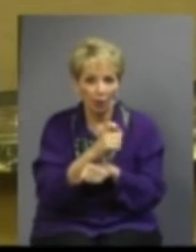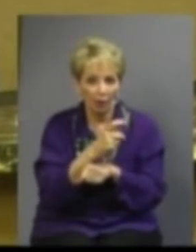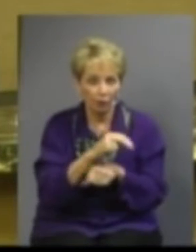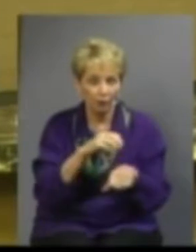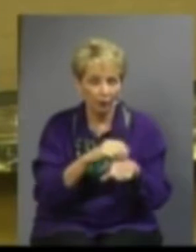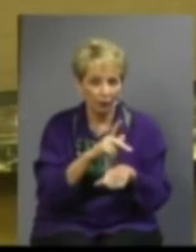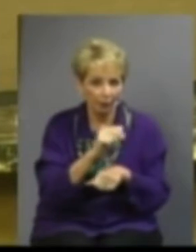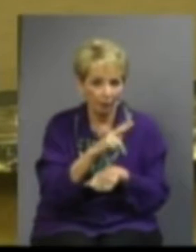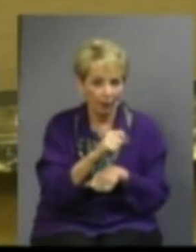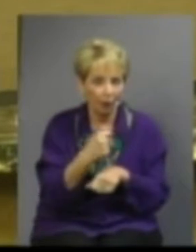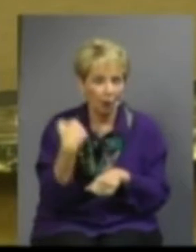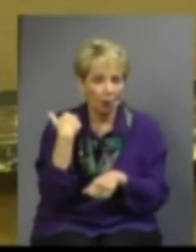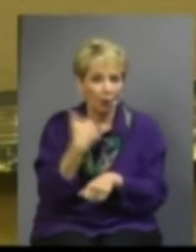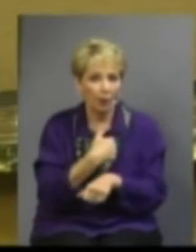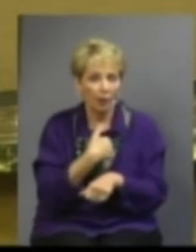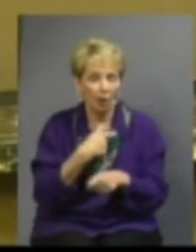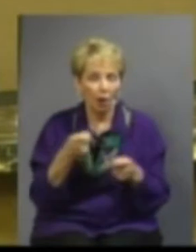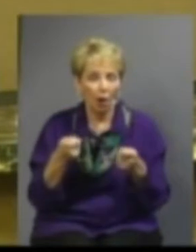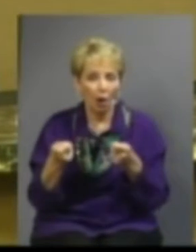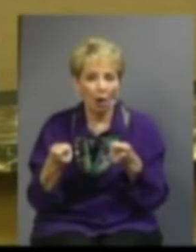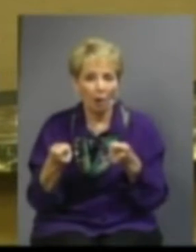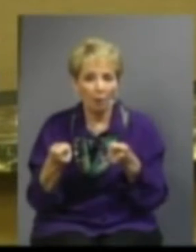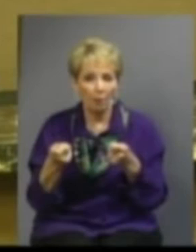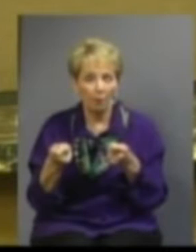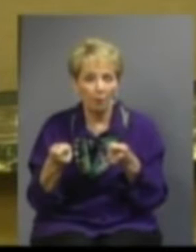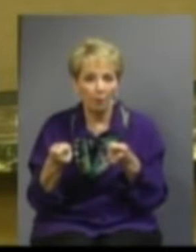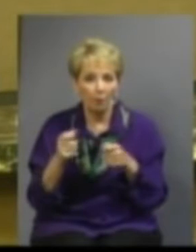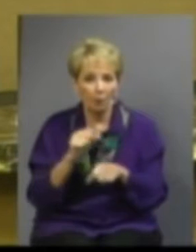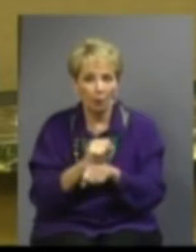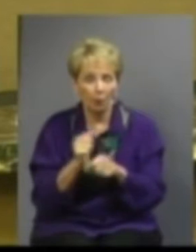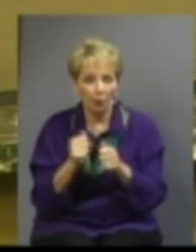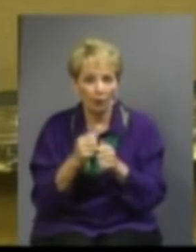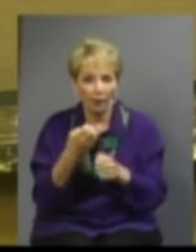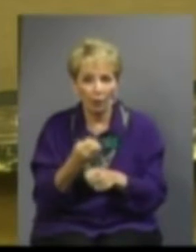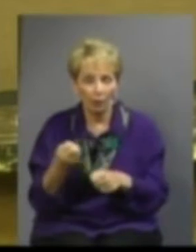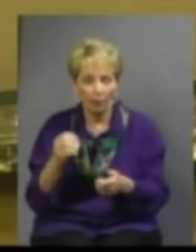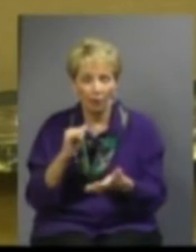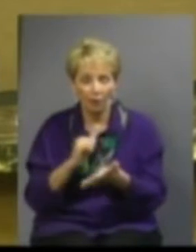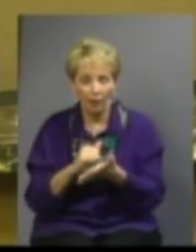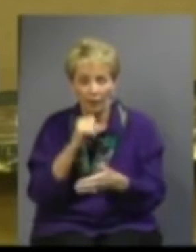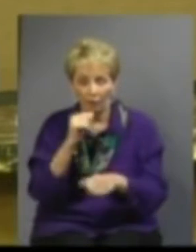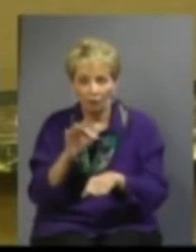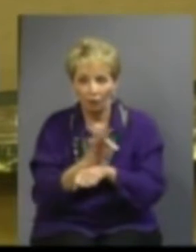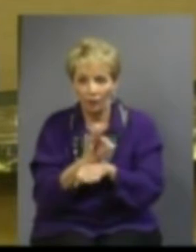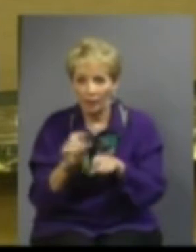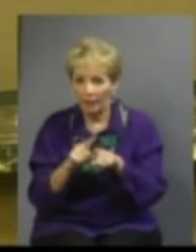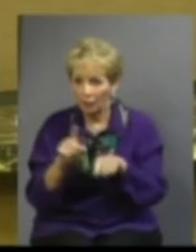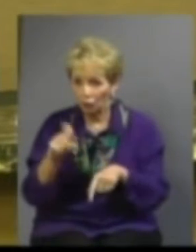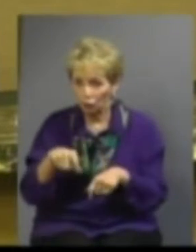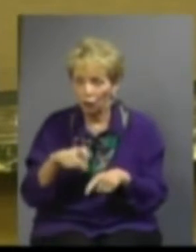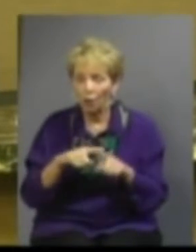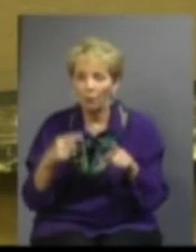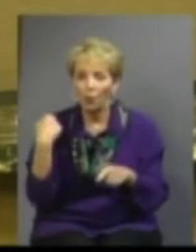plant, and we are operating with some equipment that is not functioning as it should, but we are holding our